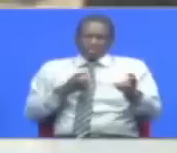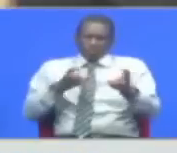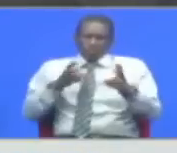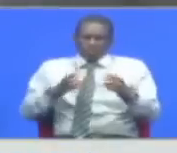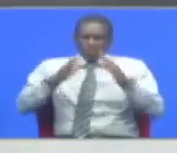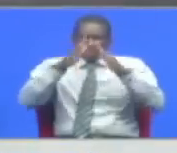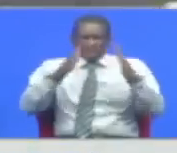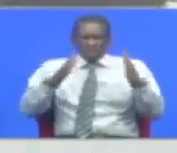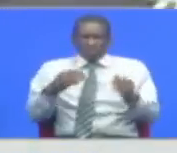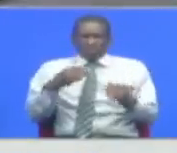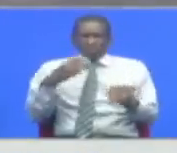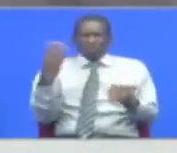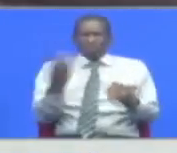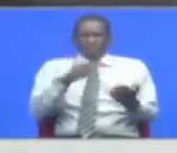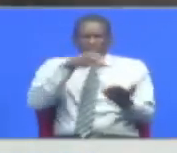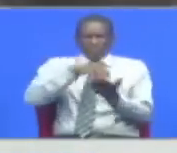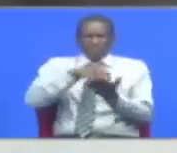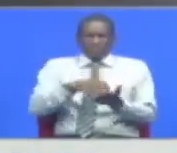incident.